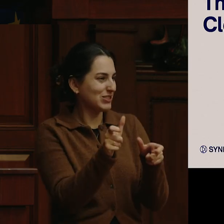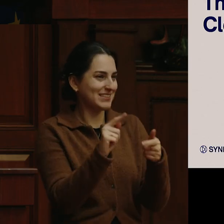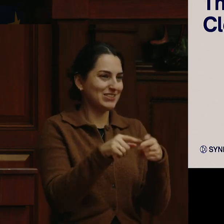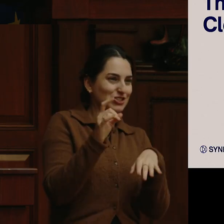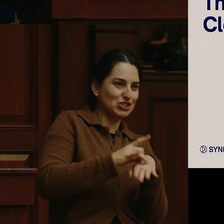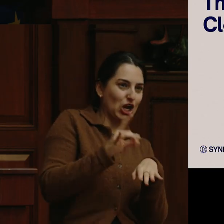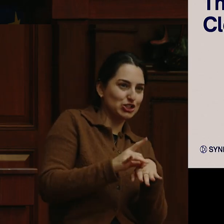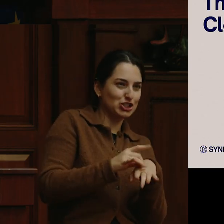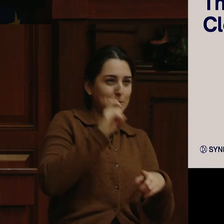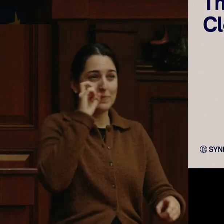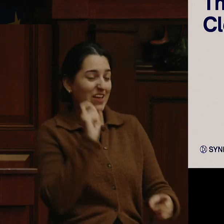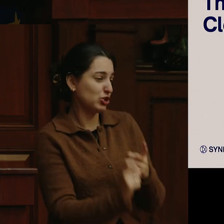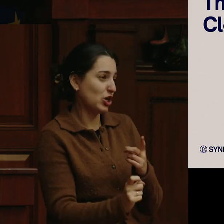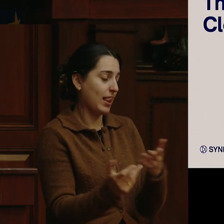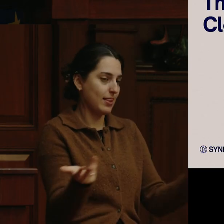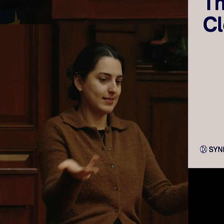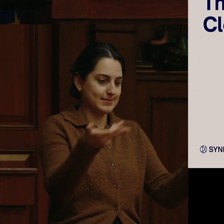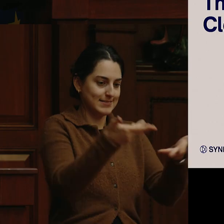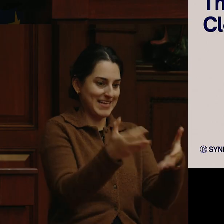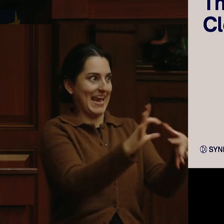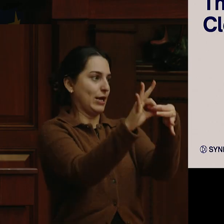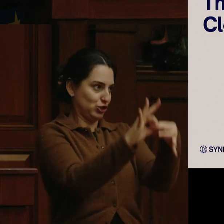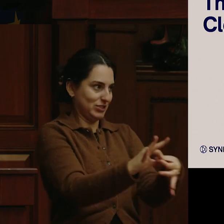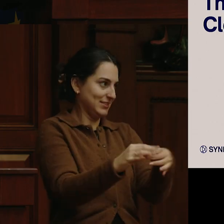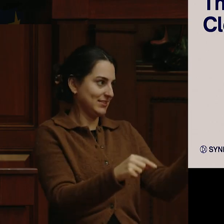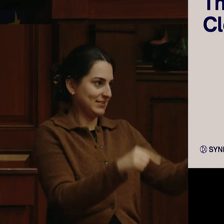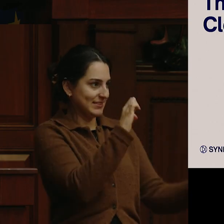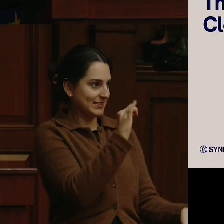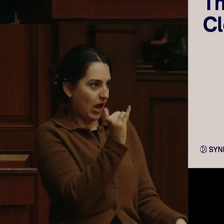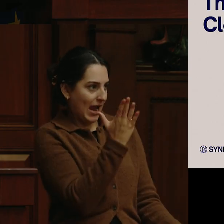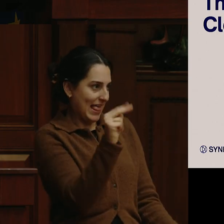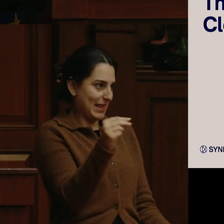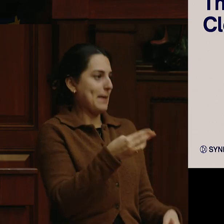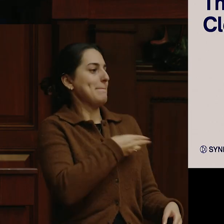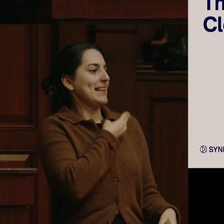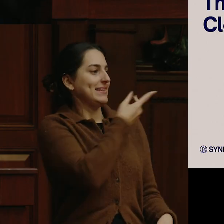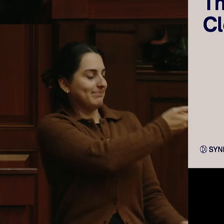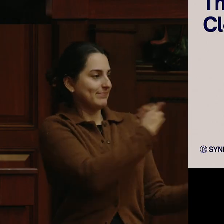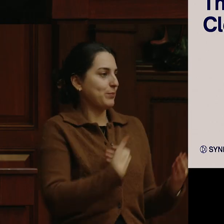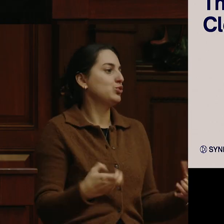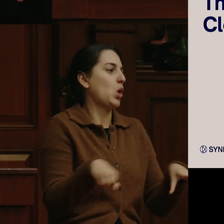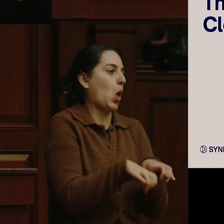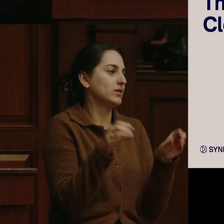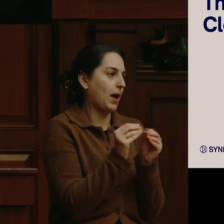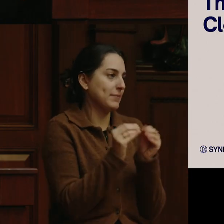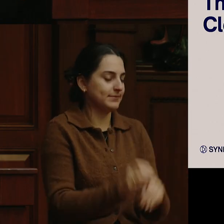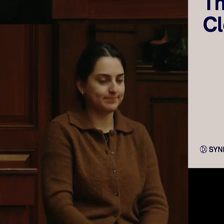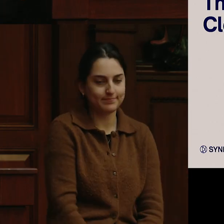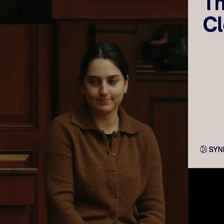patient-physician, patient-professional connection. Eileen, please come and close us out.